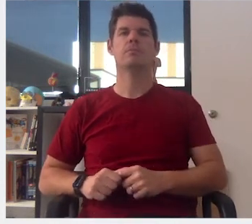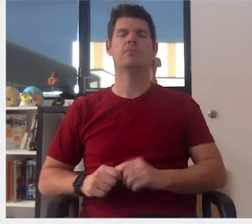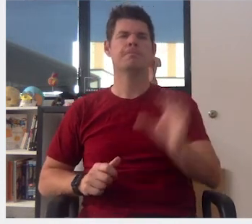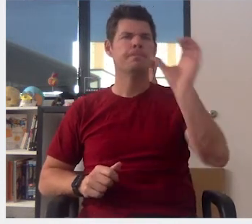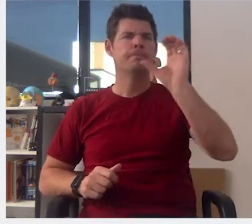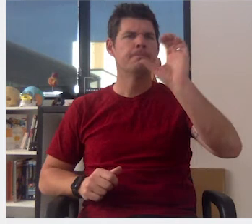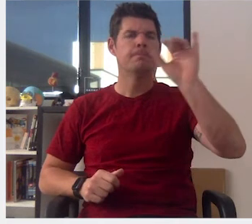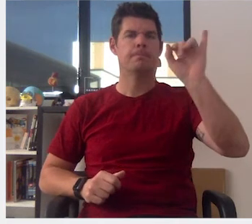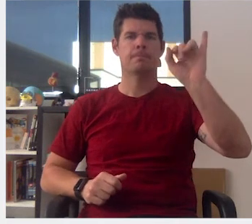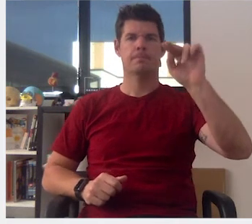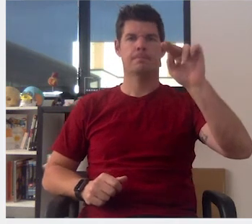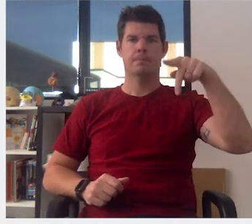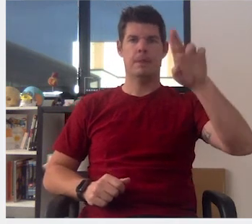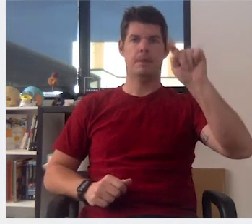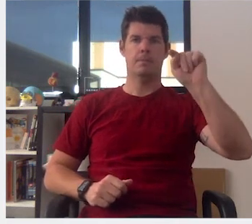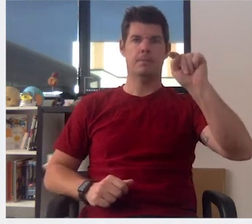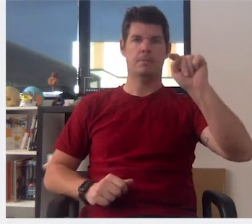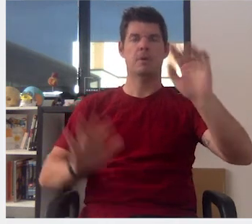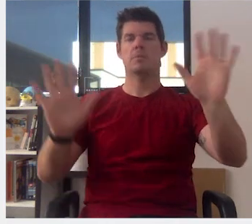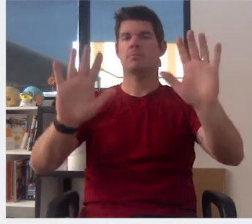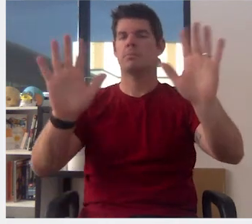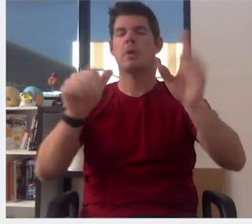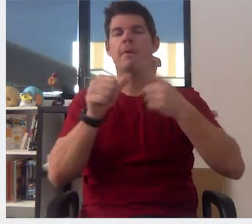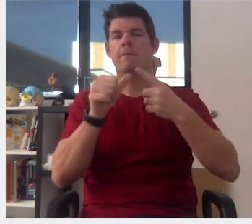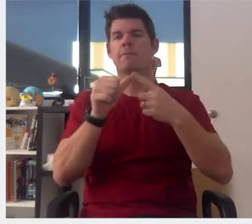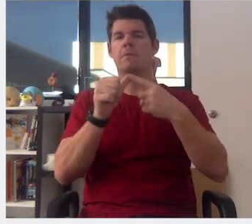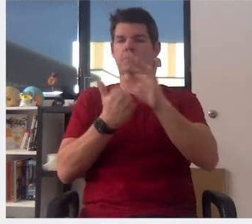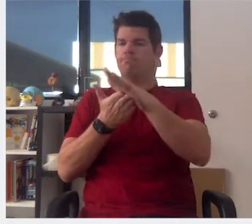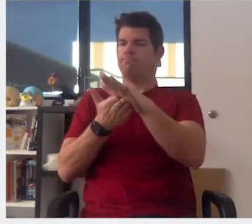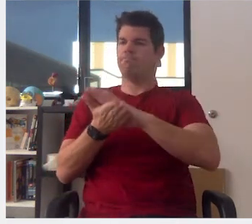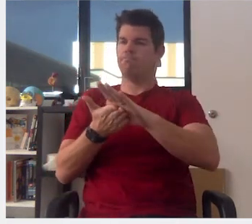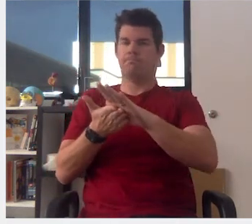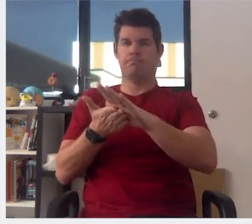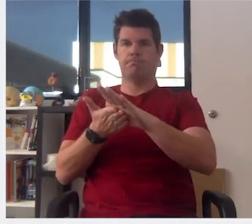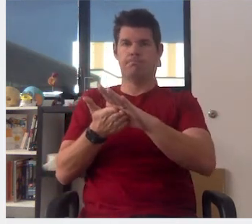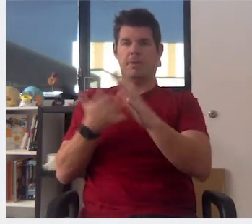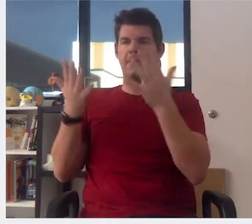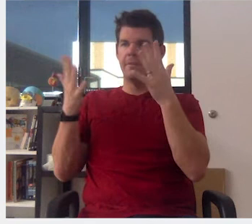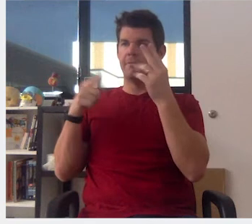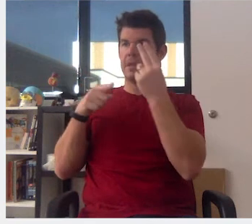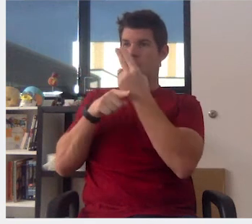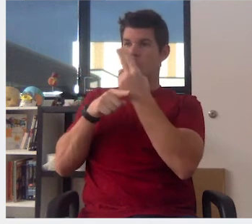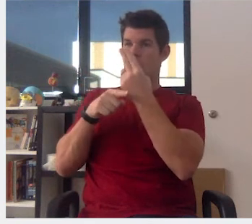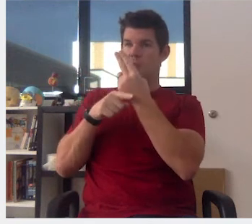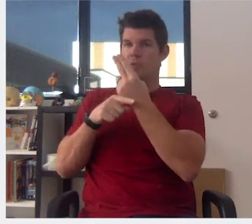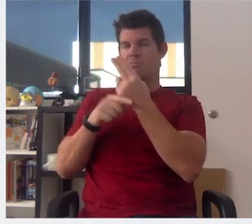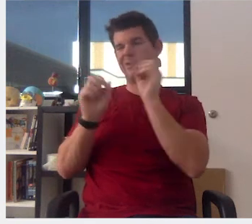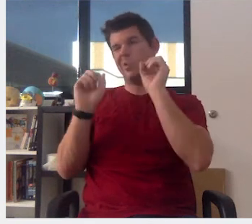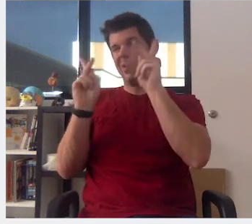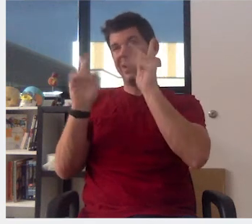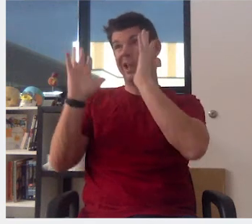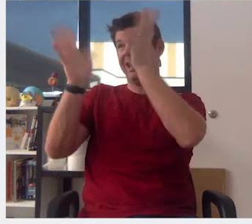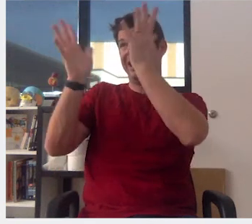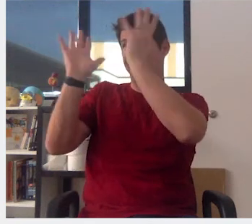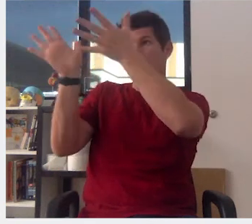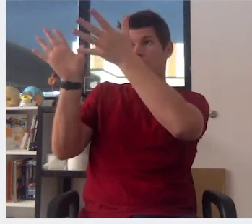And let's see, before I do, I'm going to clean up these things because I just wanted to show you what you're always going to see. They're okay just sitting by themselves up there. They're not going to